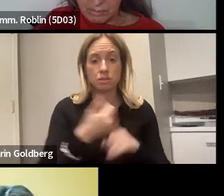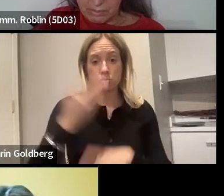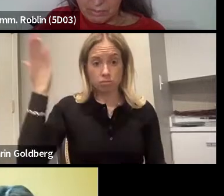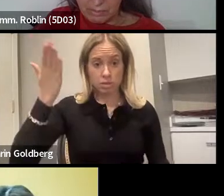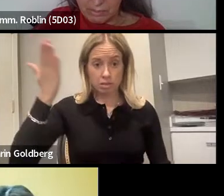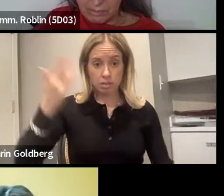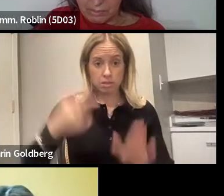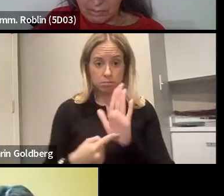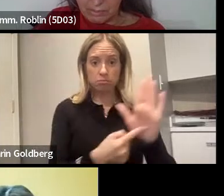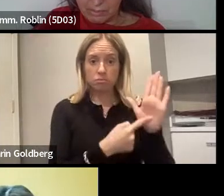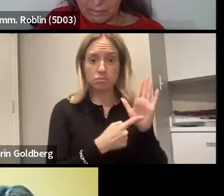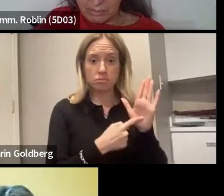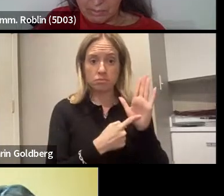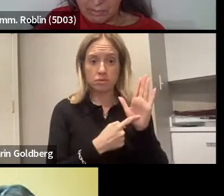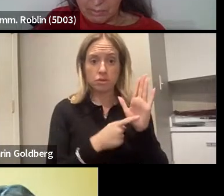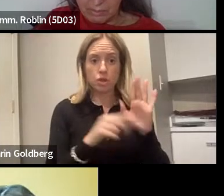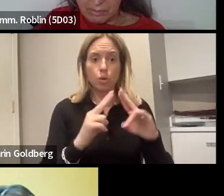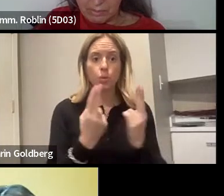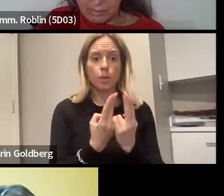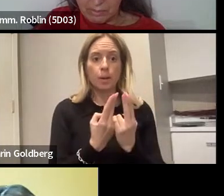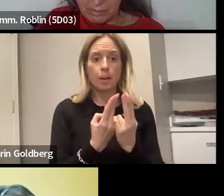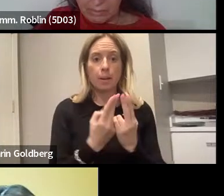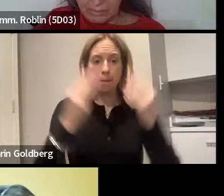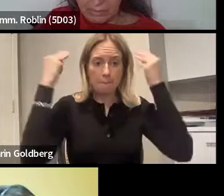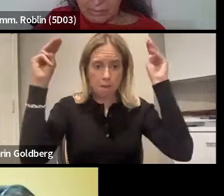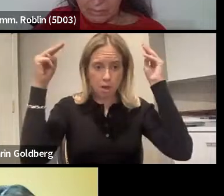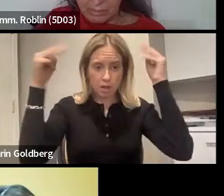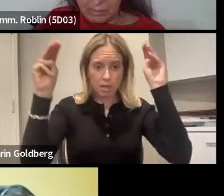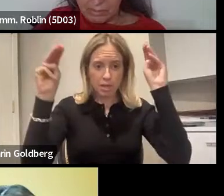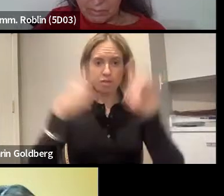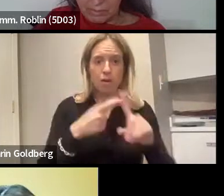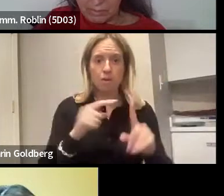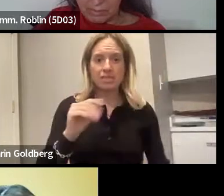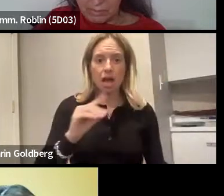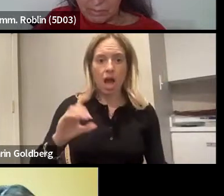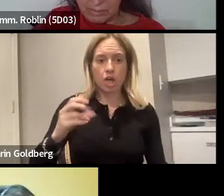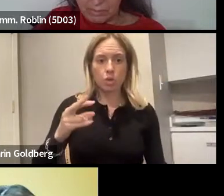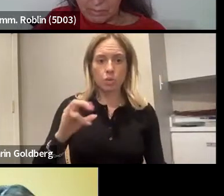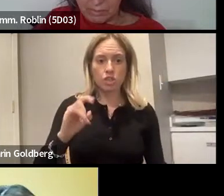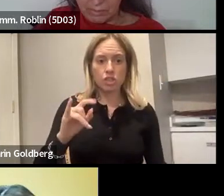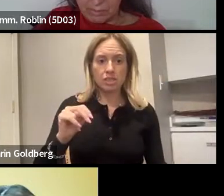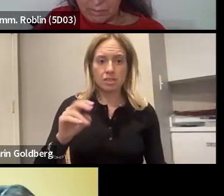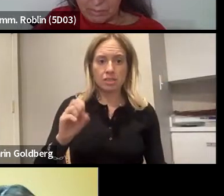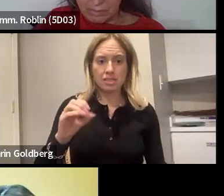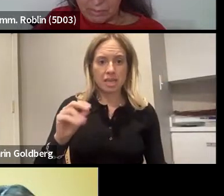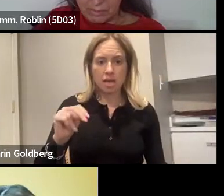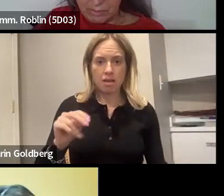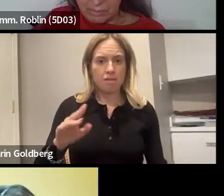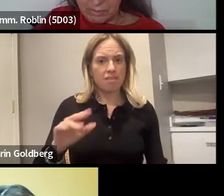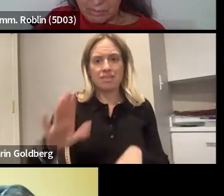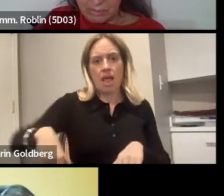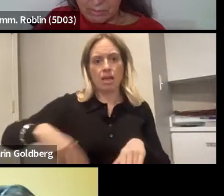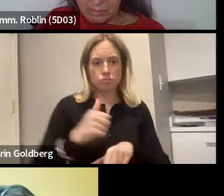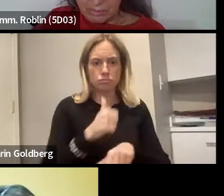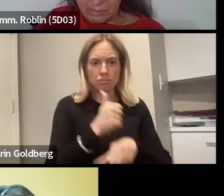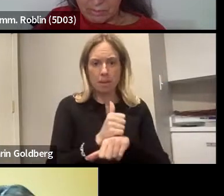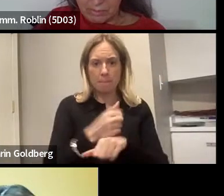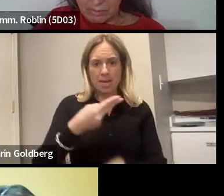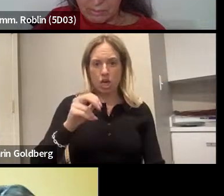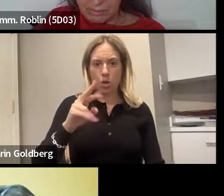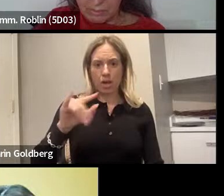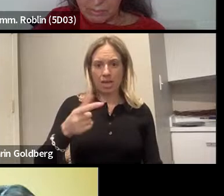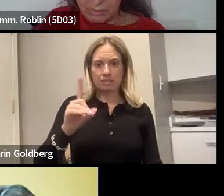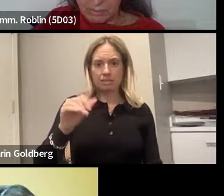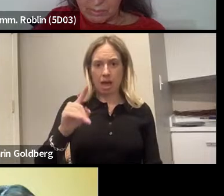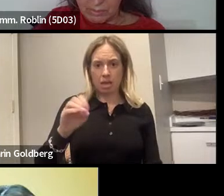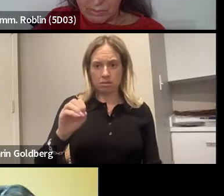presented in Union Market by Todd Christensen. They don't have a hearing date as of yet, so we'll be moving that to a later